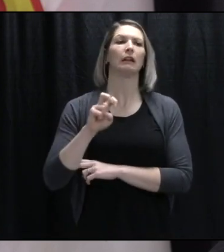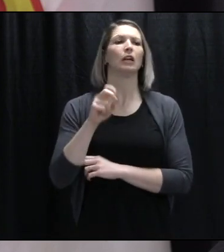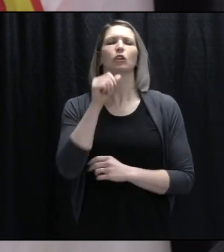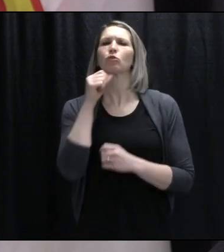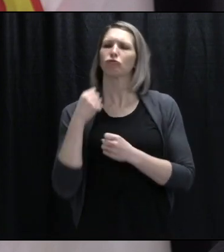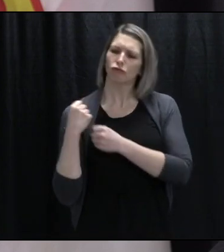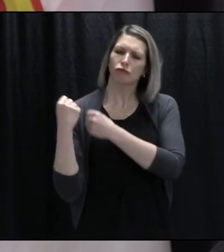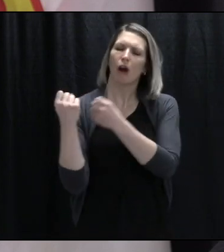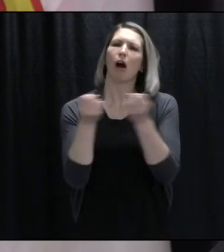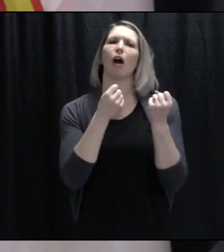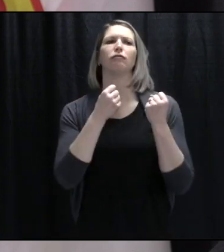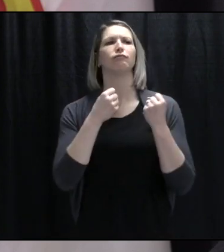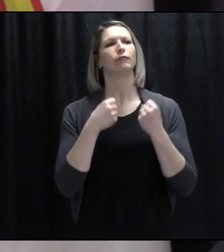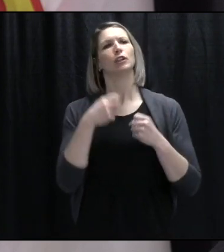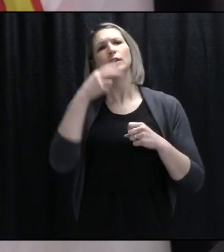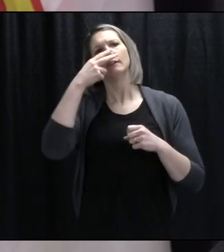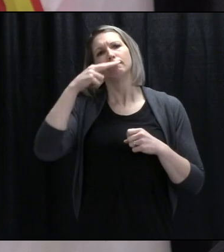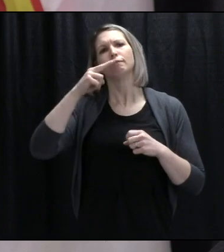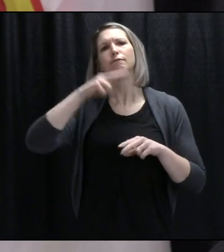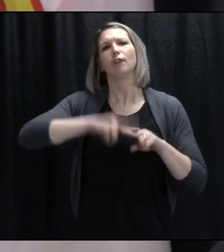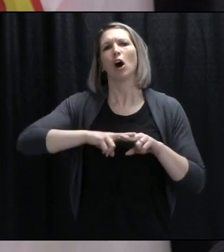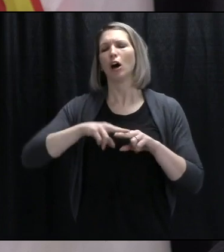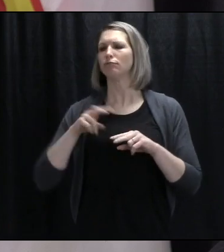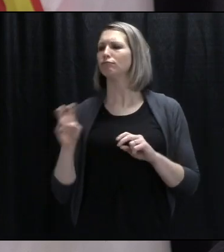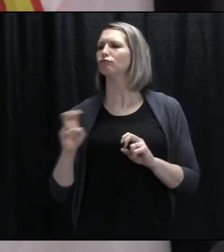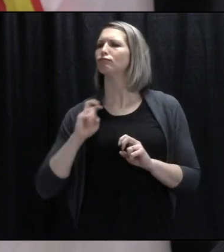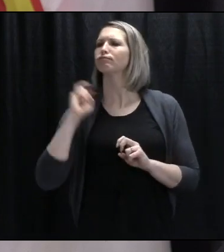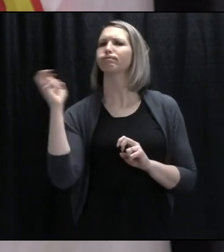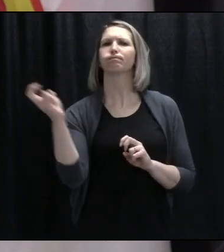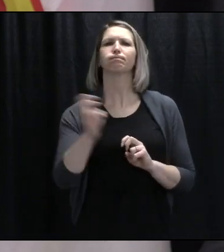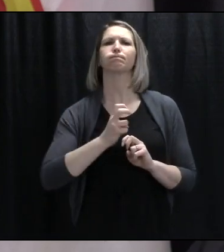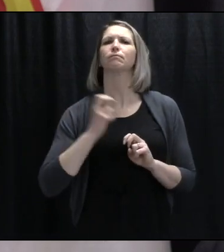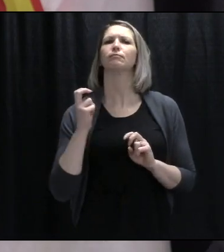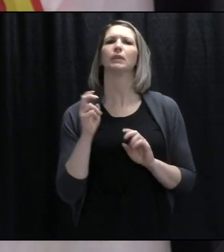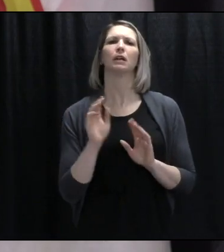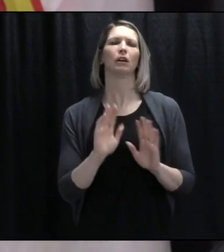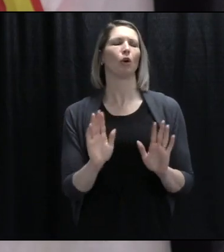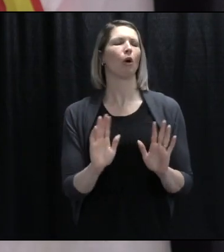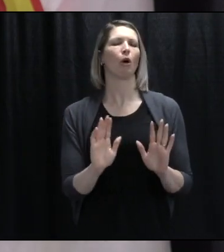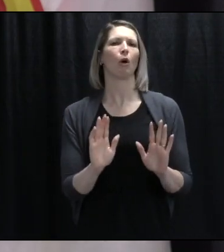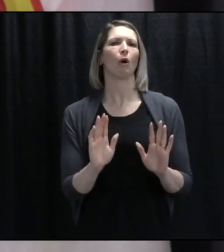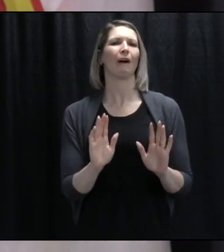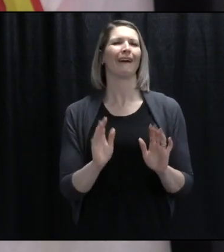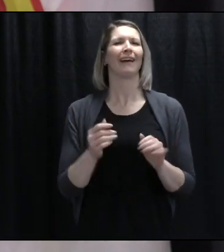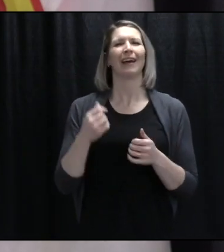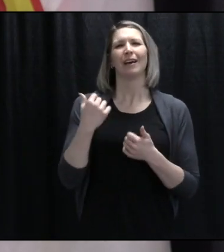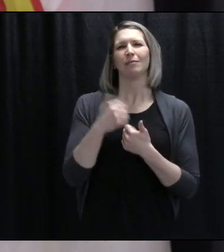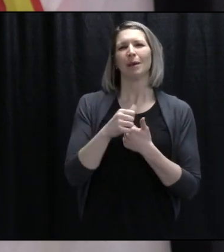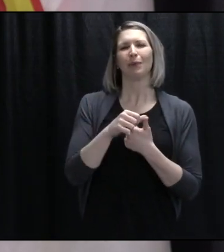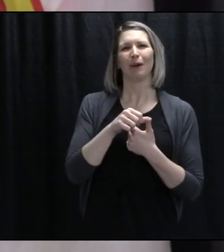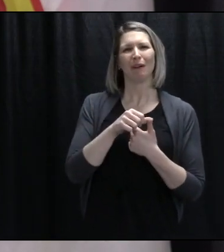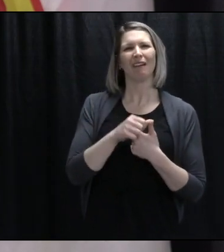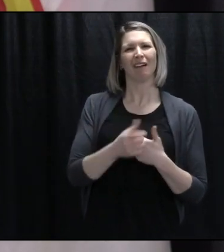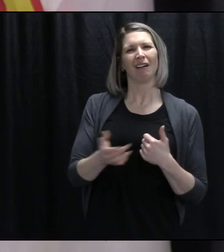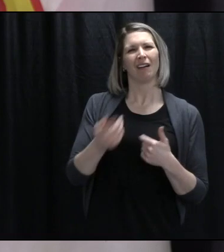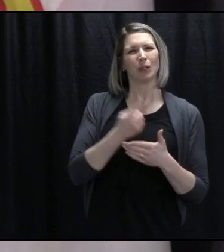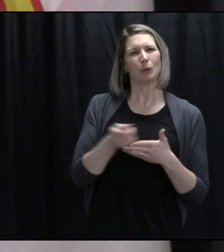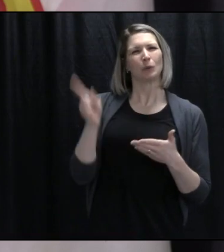is not about, as Minister Hagee has said, this is not about finding loopholes. This is about saving